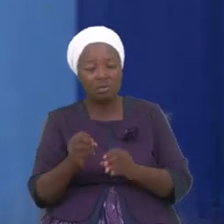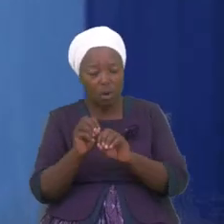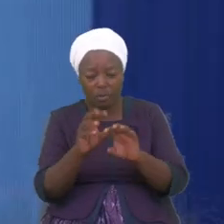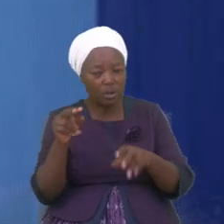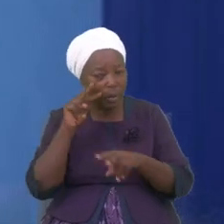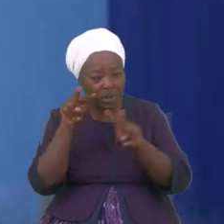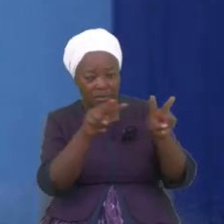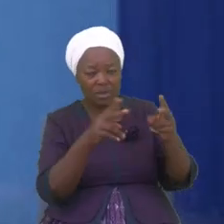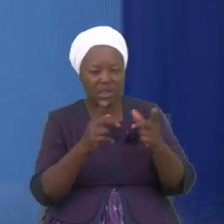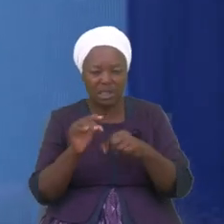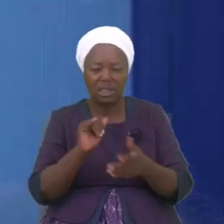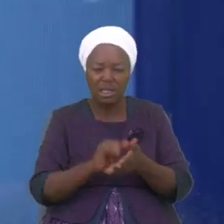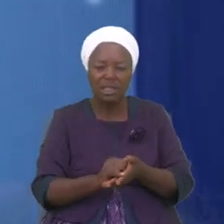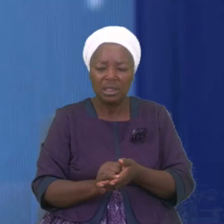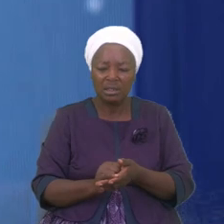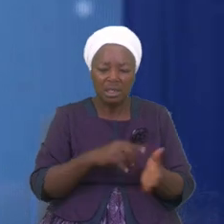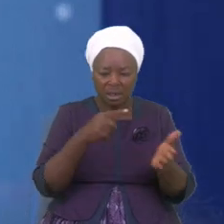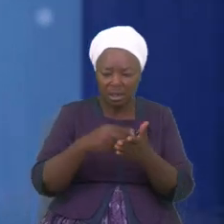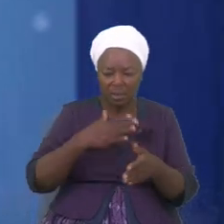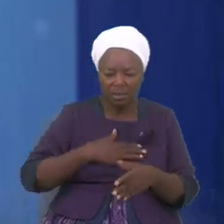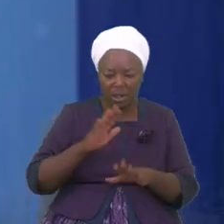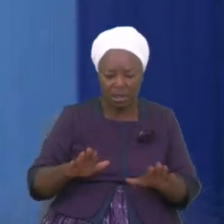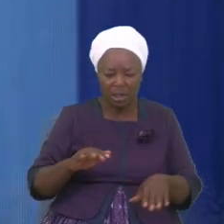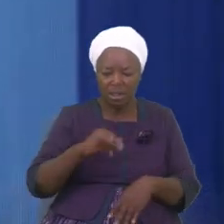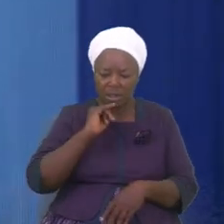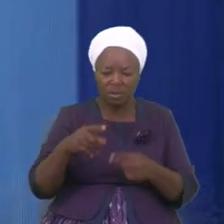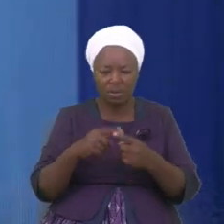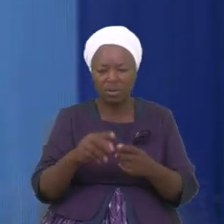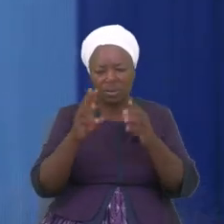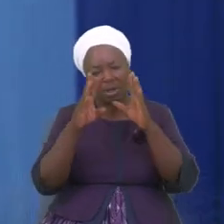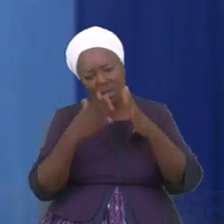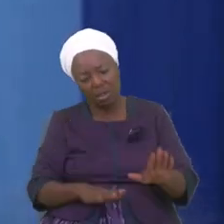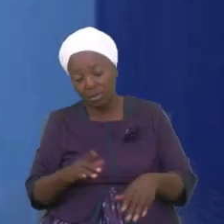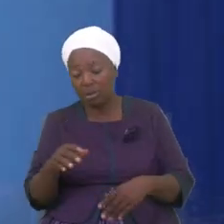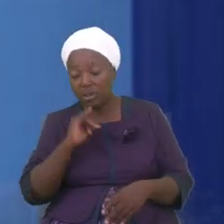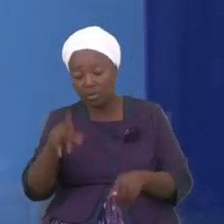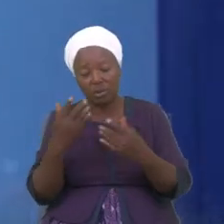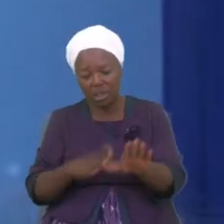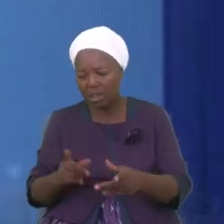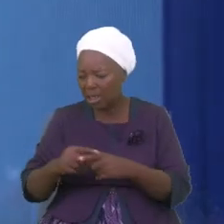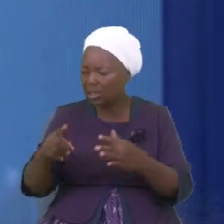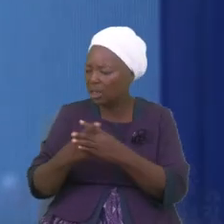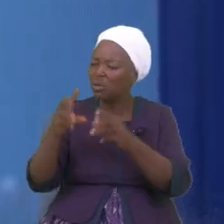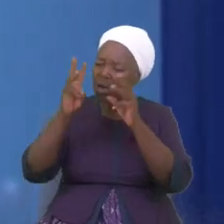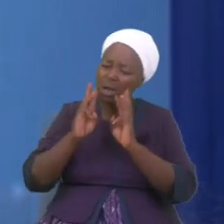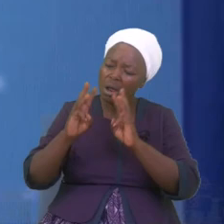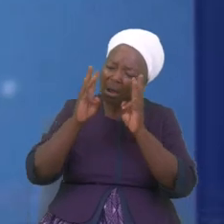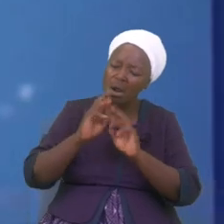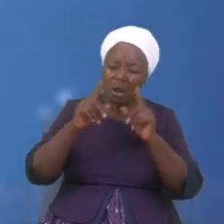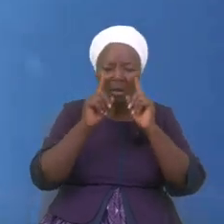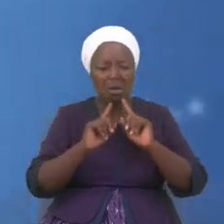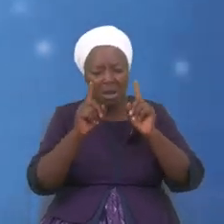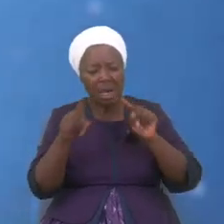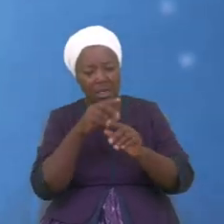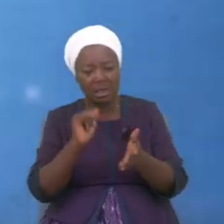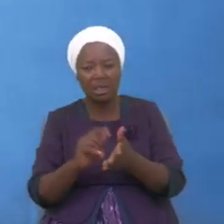my child is going to die. And she started crying and crying. And then the Lord called to her and